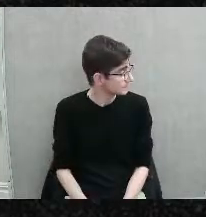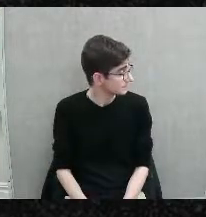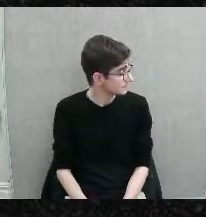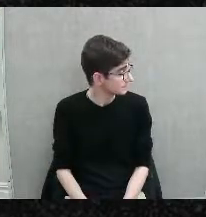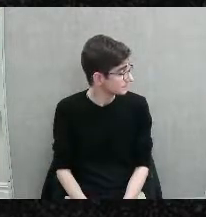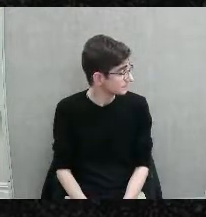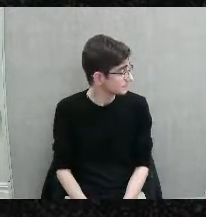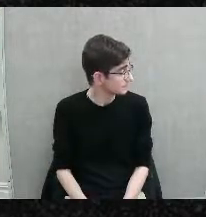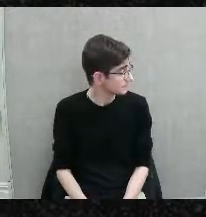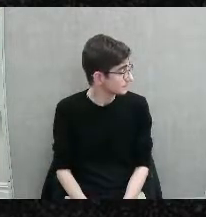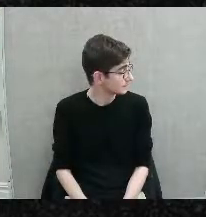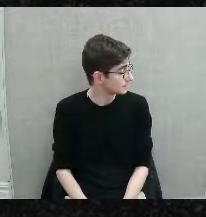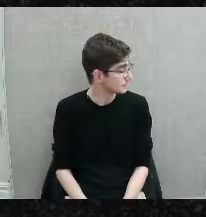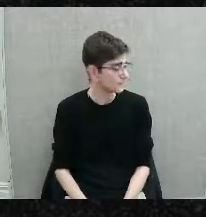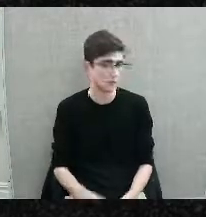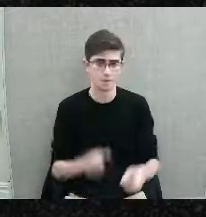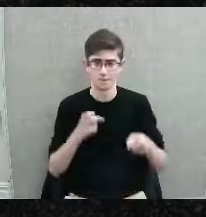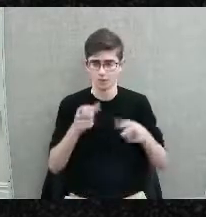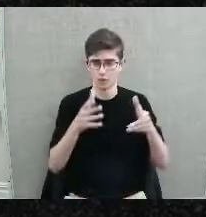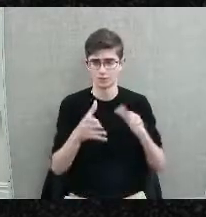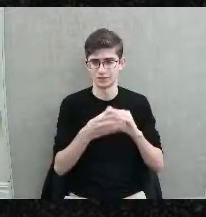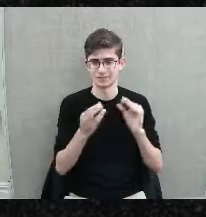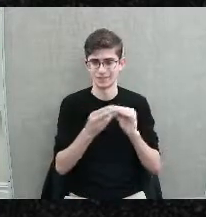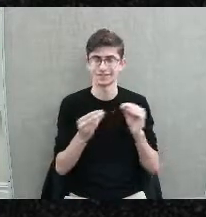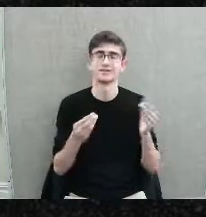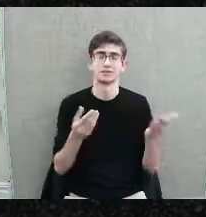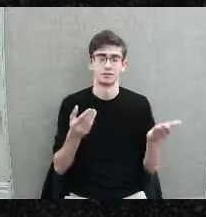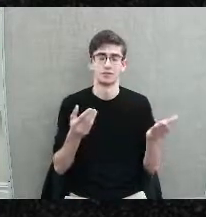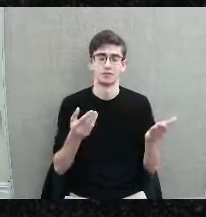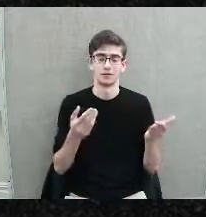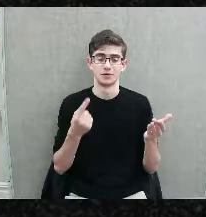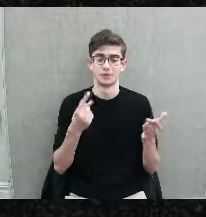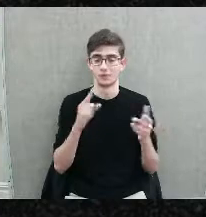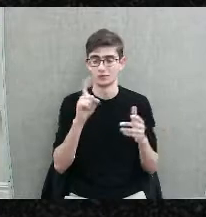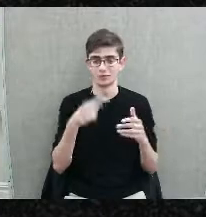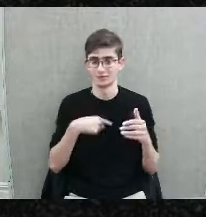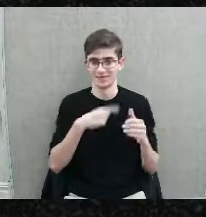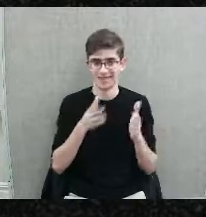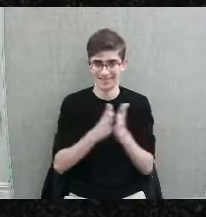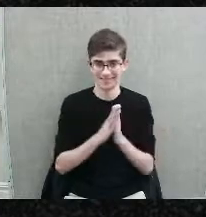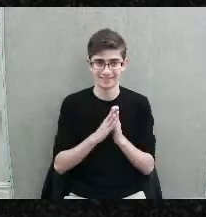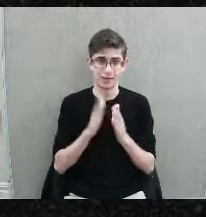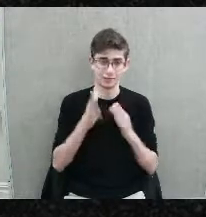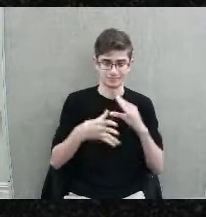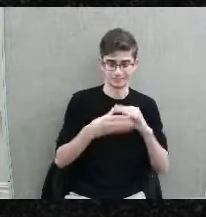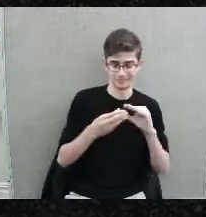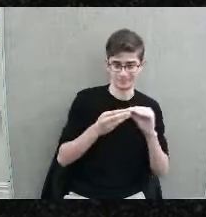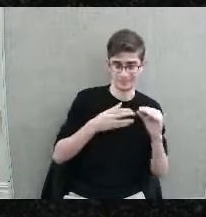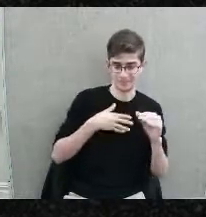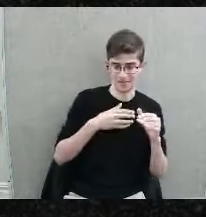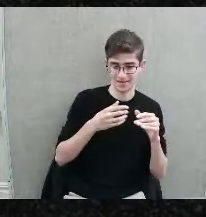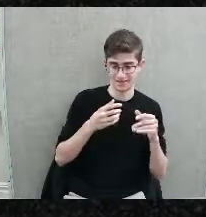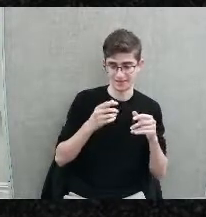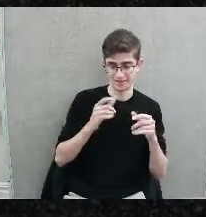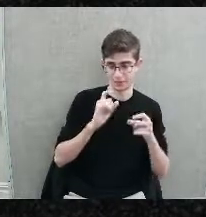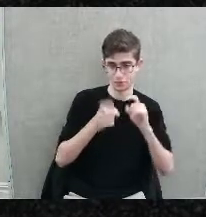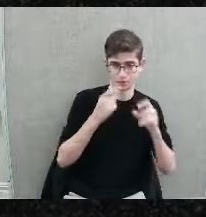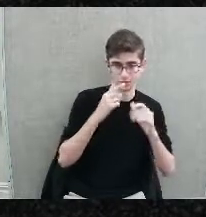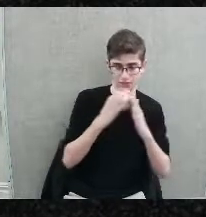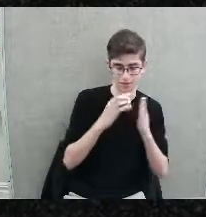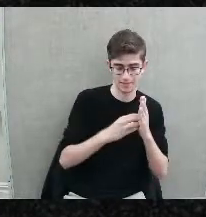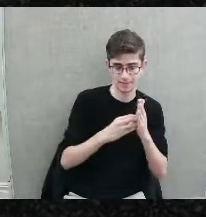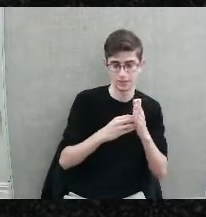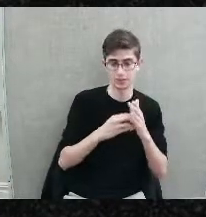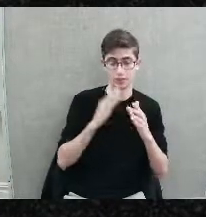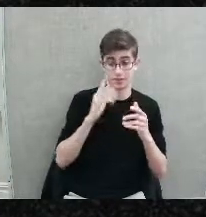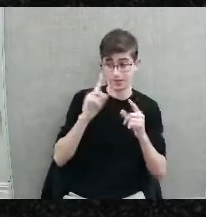asked, and I'll just talk a little bit about my contribution to this chapter, and then ask anybody if you have anything to close up, and then we'll ask for questions